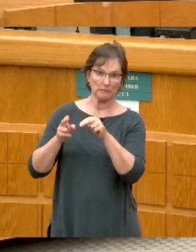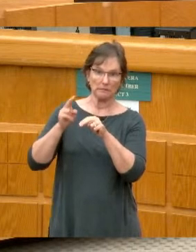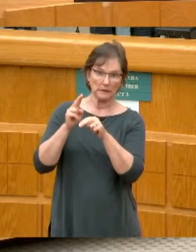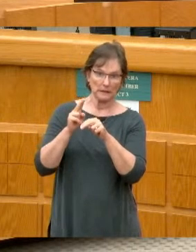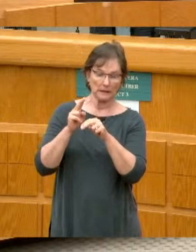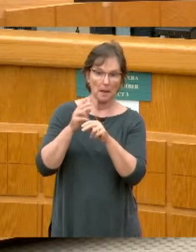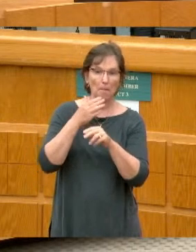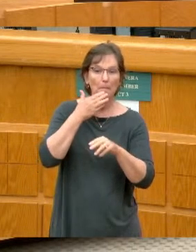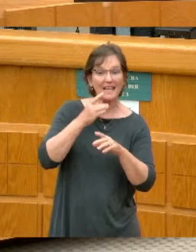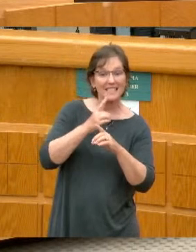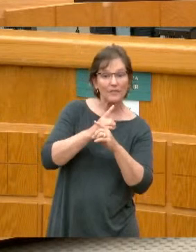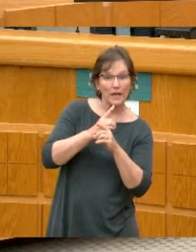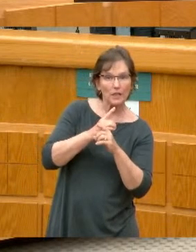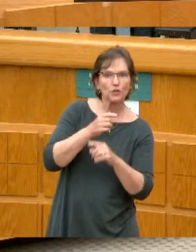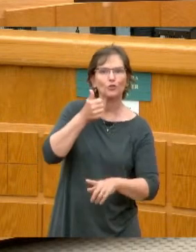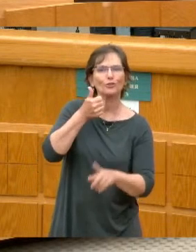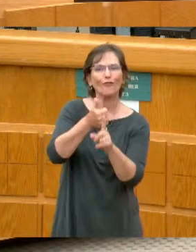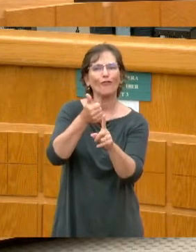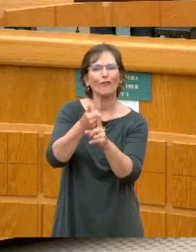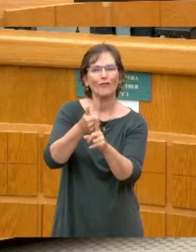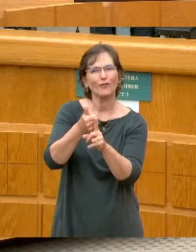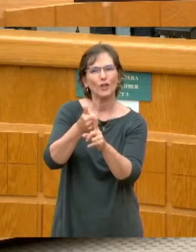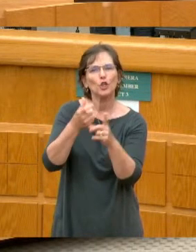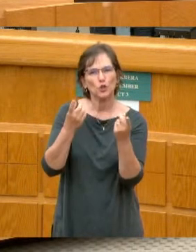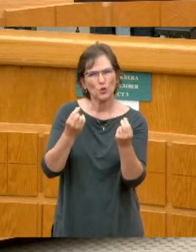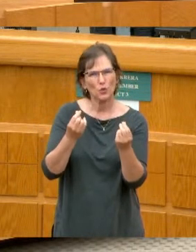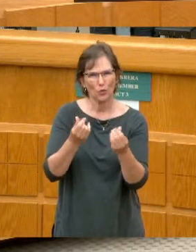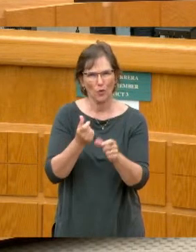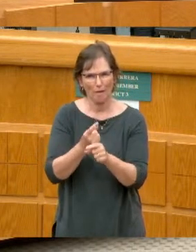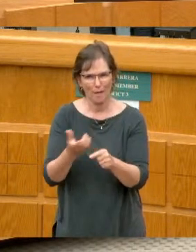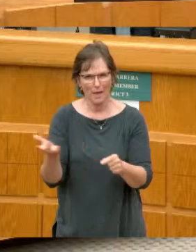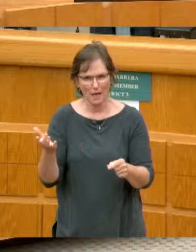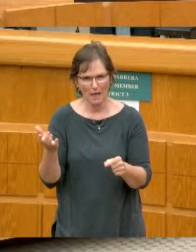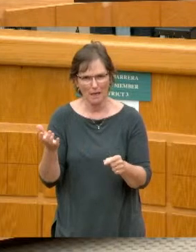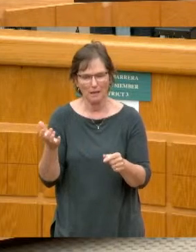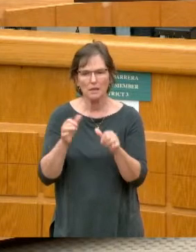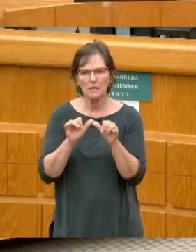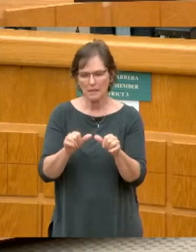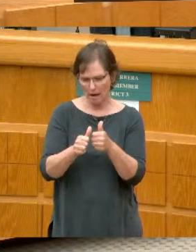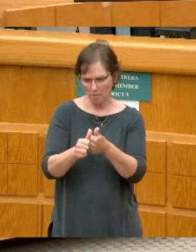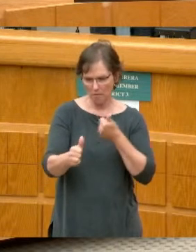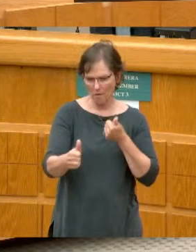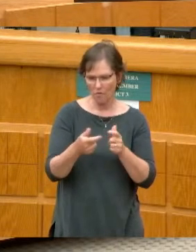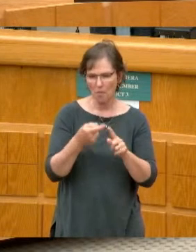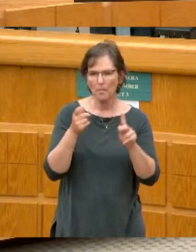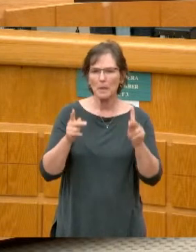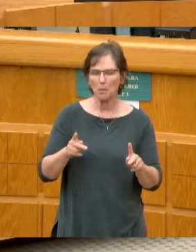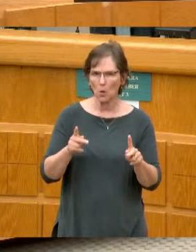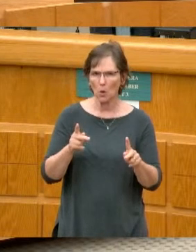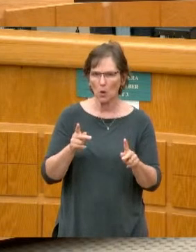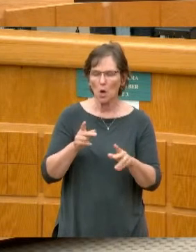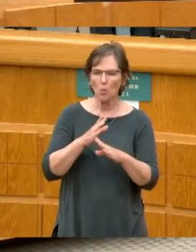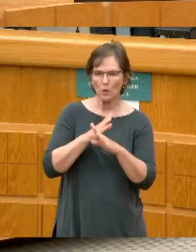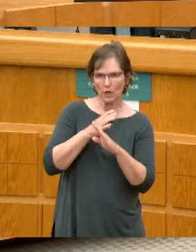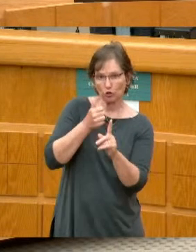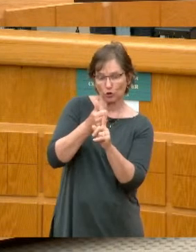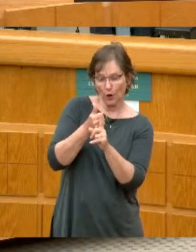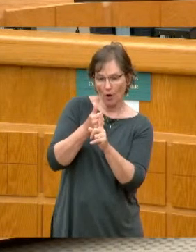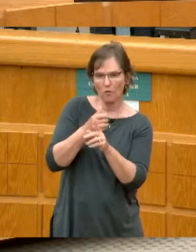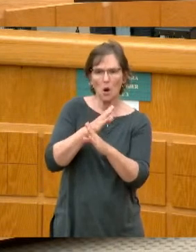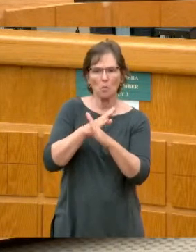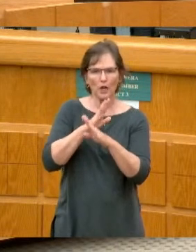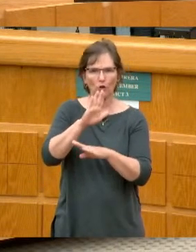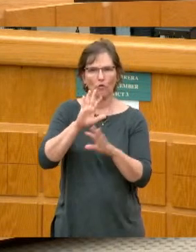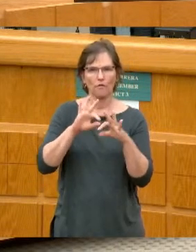thing, follow the protocols, because the numbers right now are working against us. And you